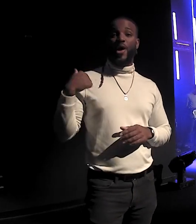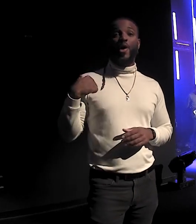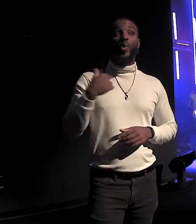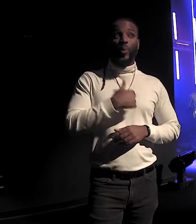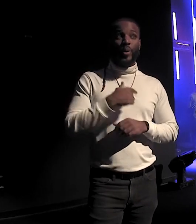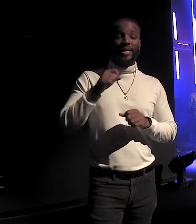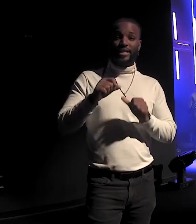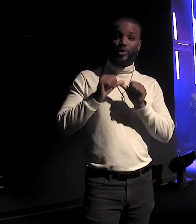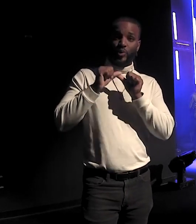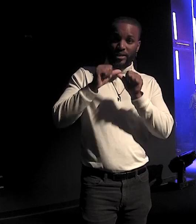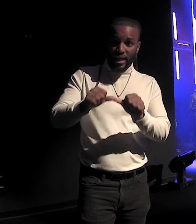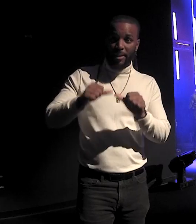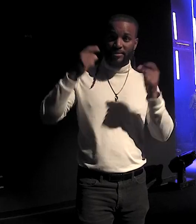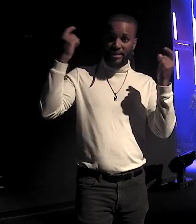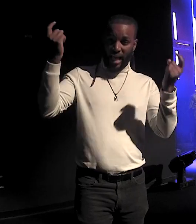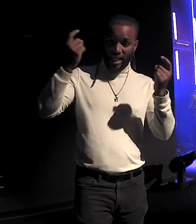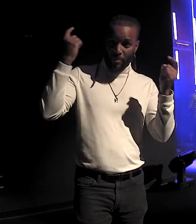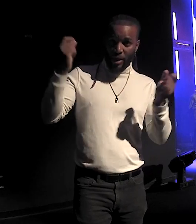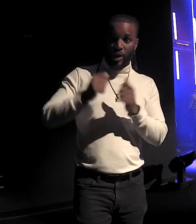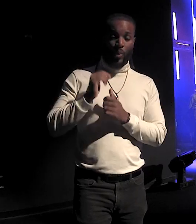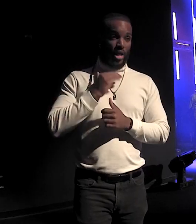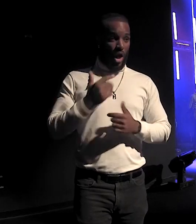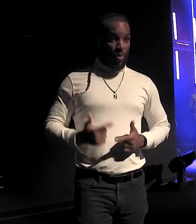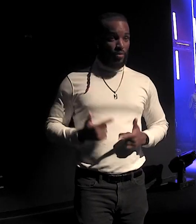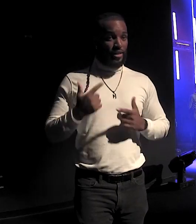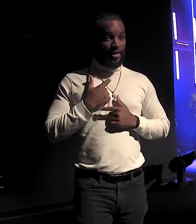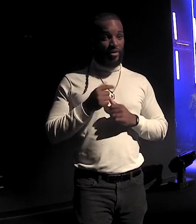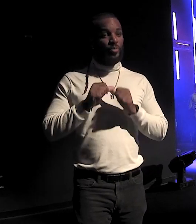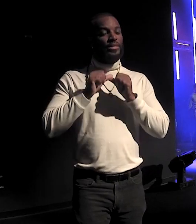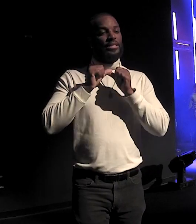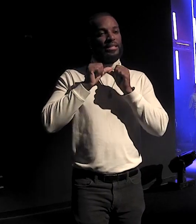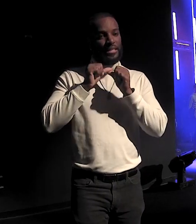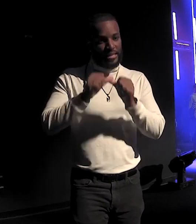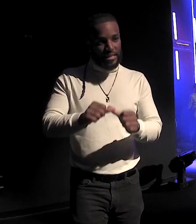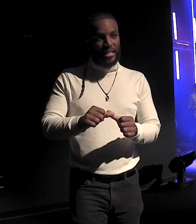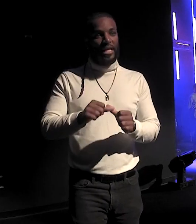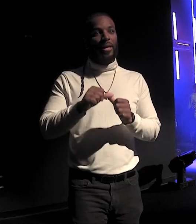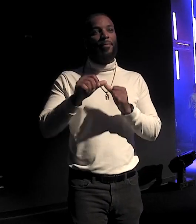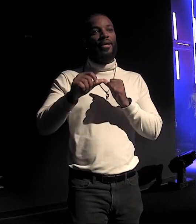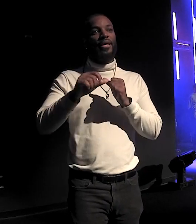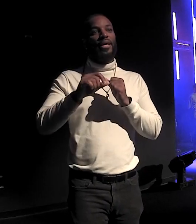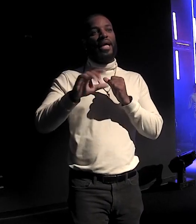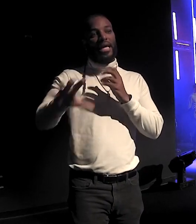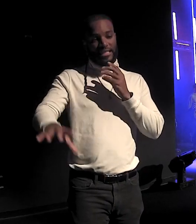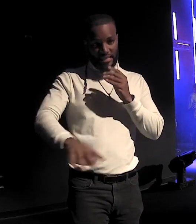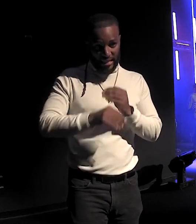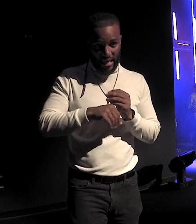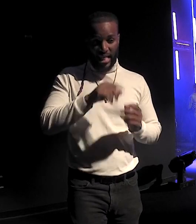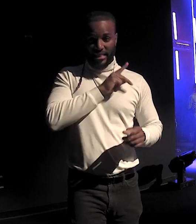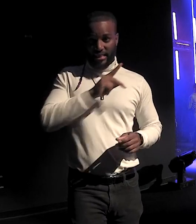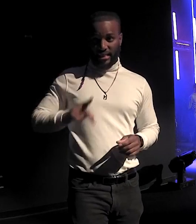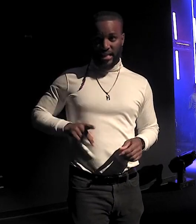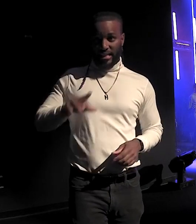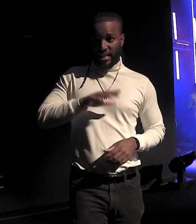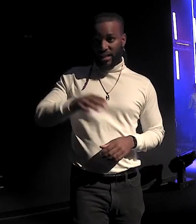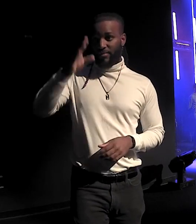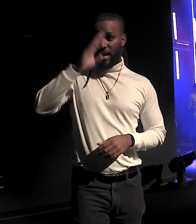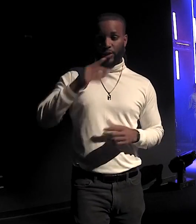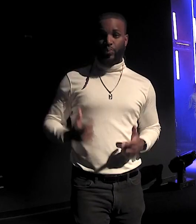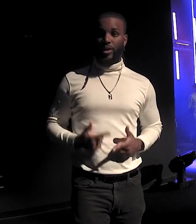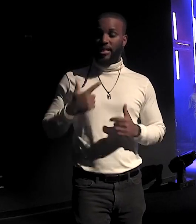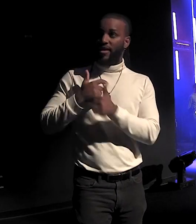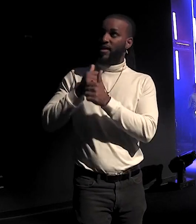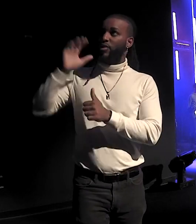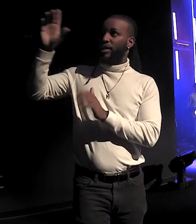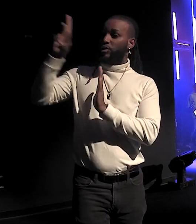get to keep celebrating with our lives as we keep extending the kingdom of God. As we live by the principles of the kingdom,